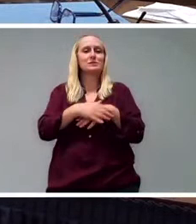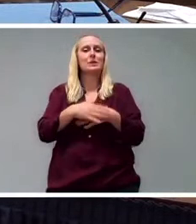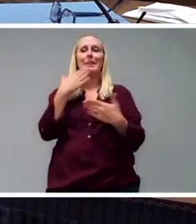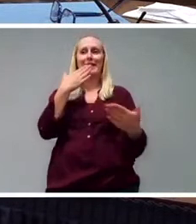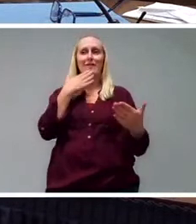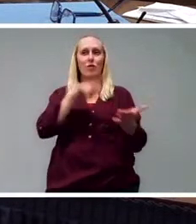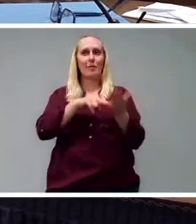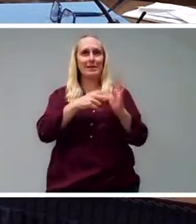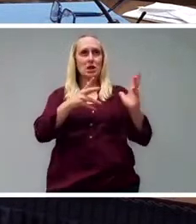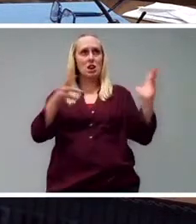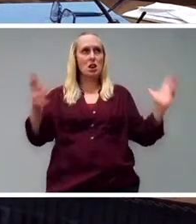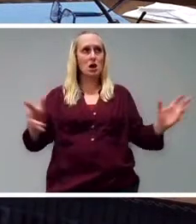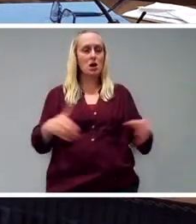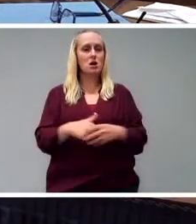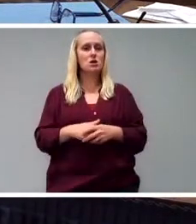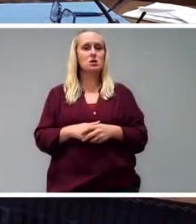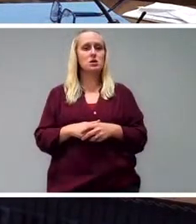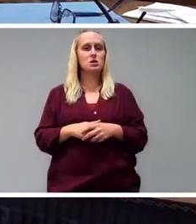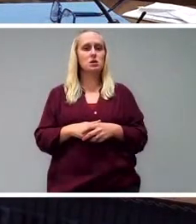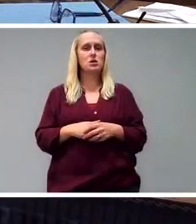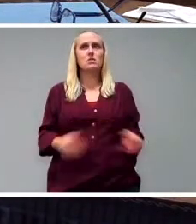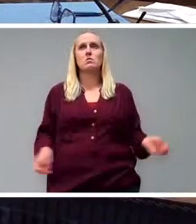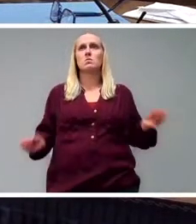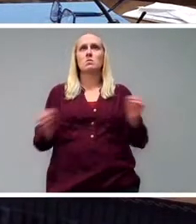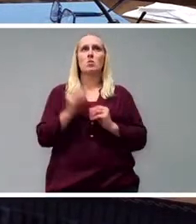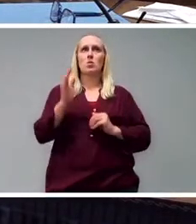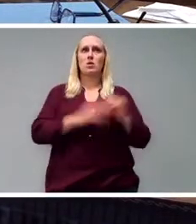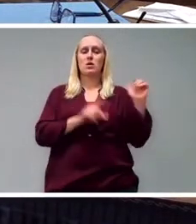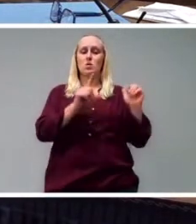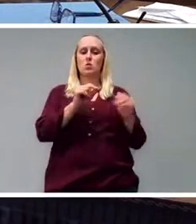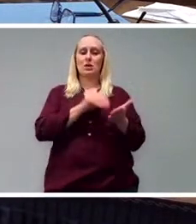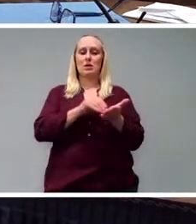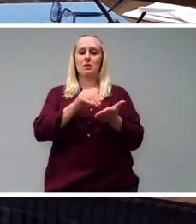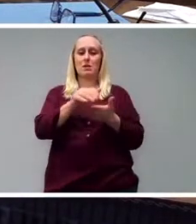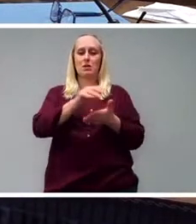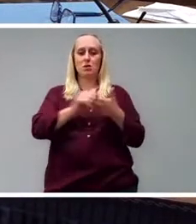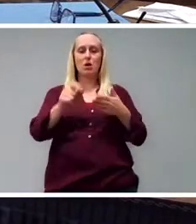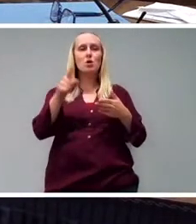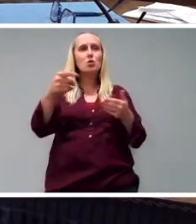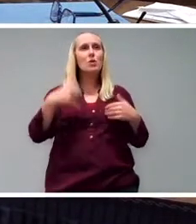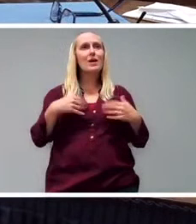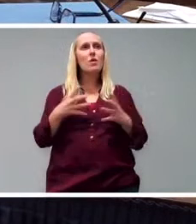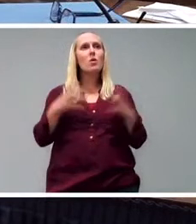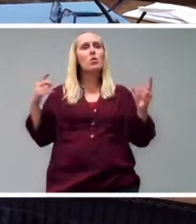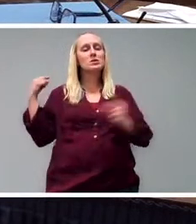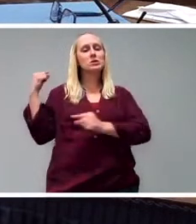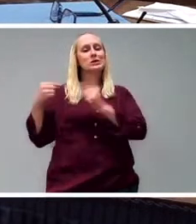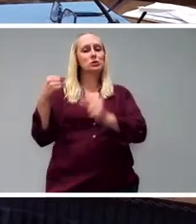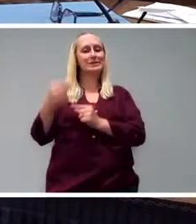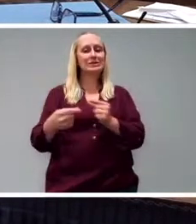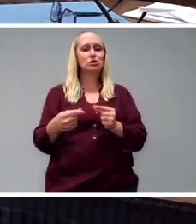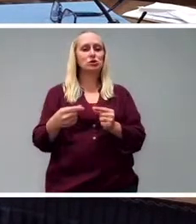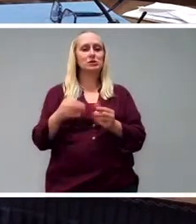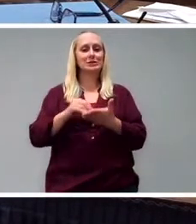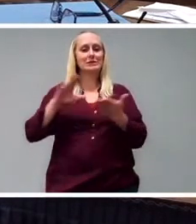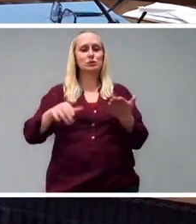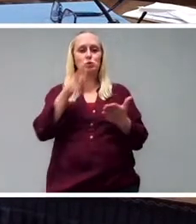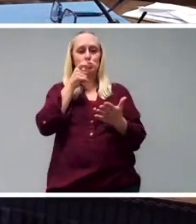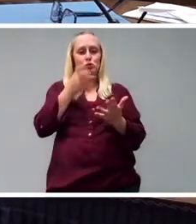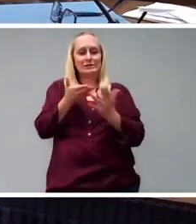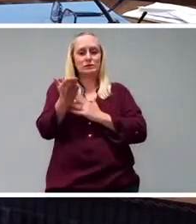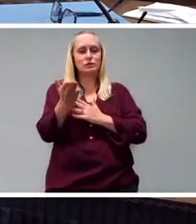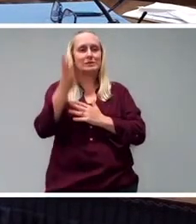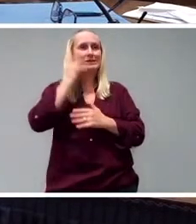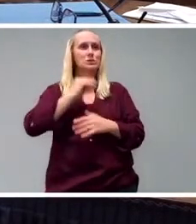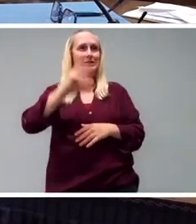To me, it's far more than $20 million. You know, you have a whole generation of students have gone through this,